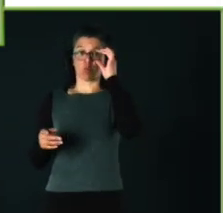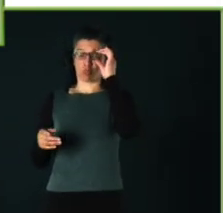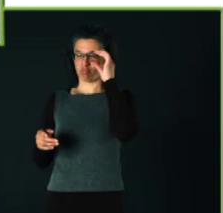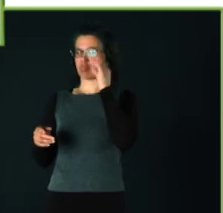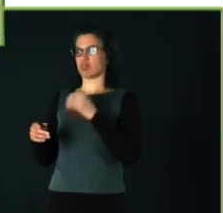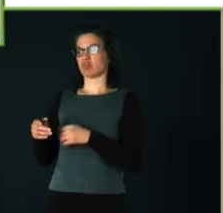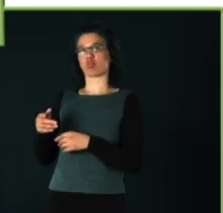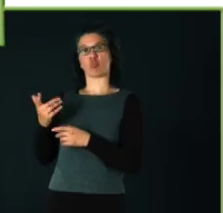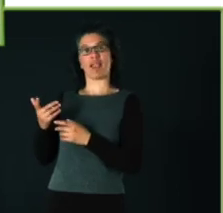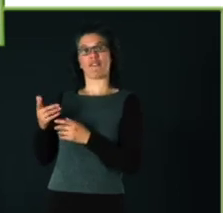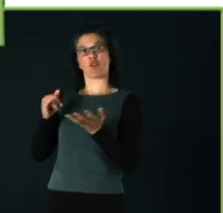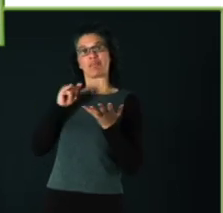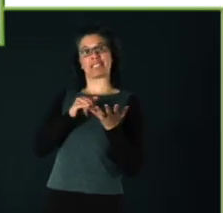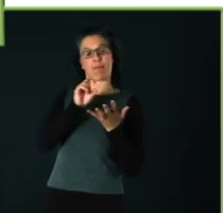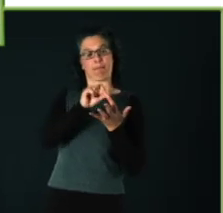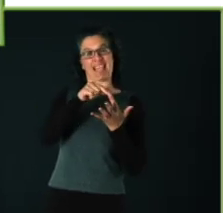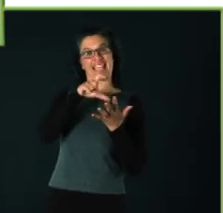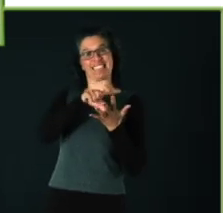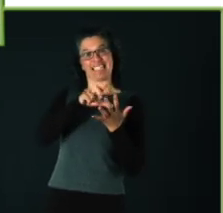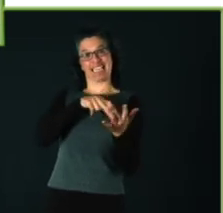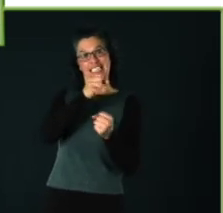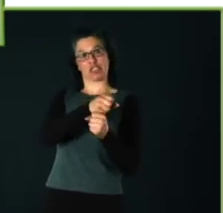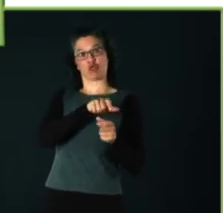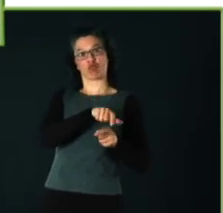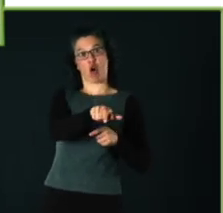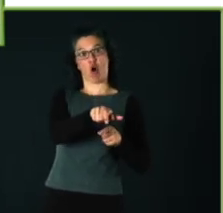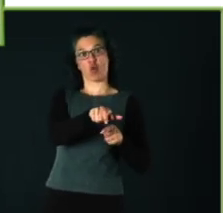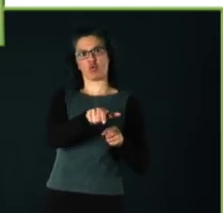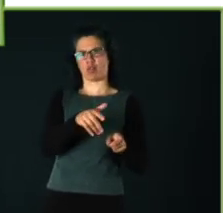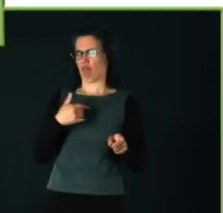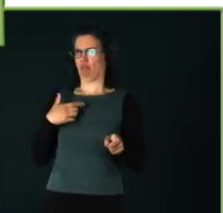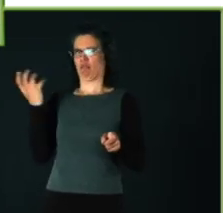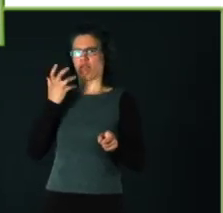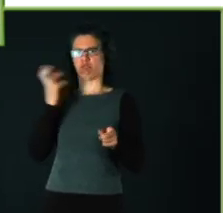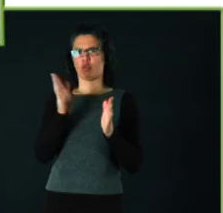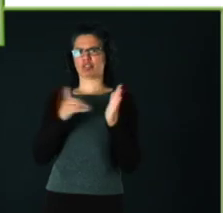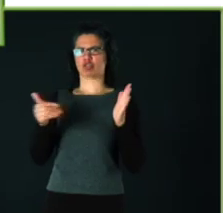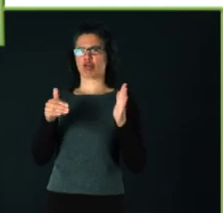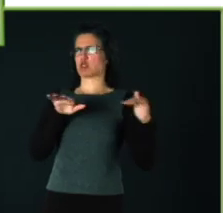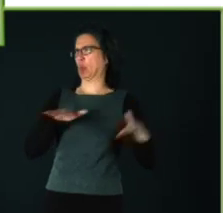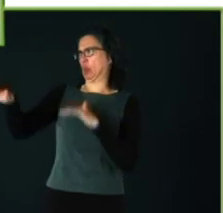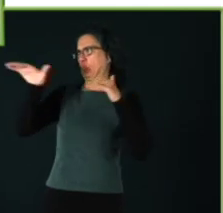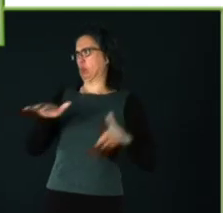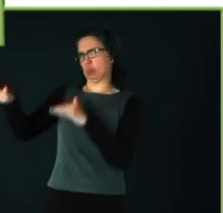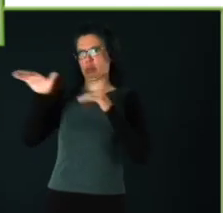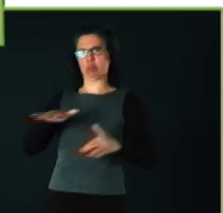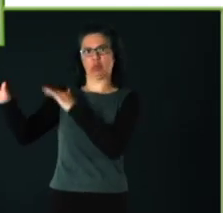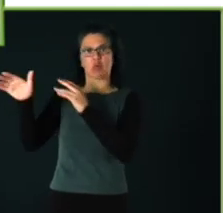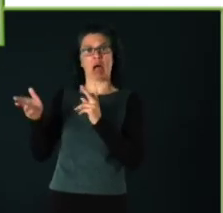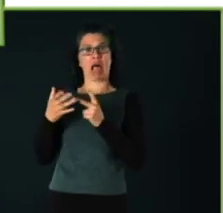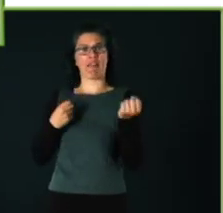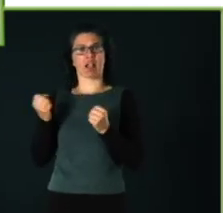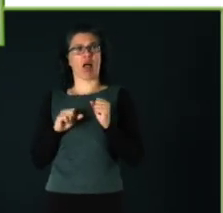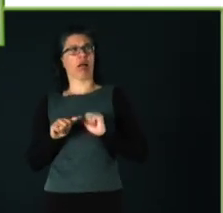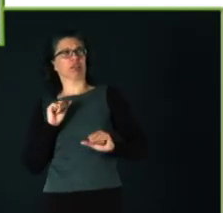from up to Spreadings Road, with the increase for trucks and that, intimidating for a lot of the traffic on the road, and we should